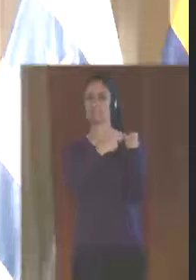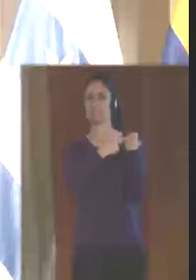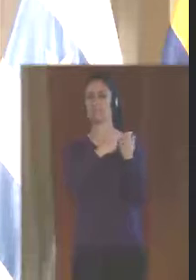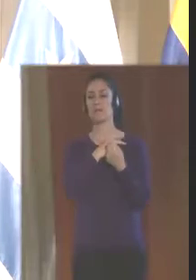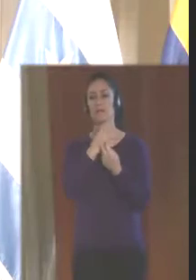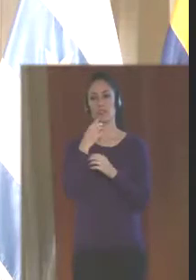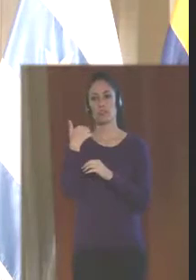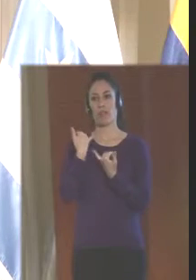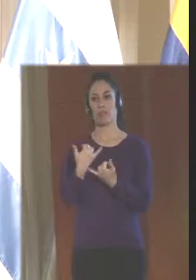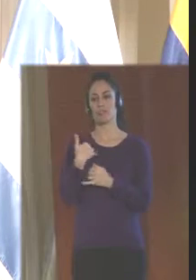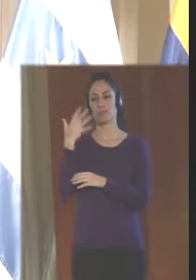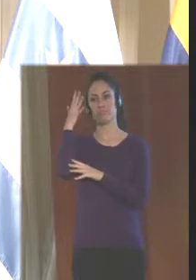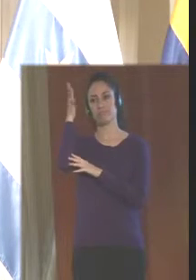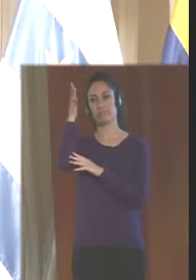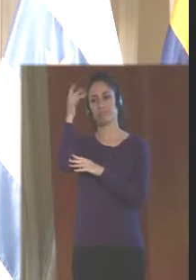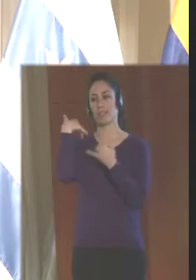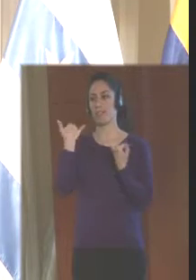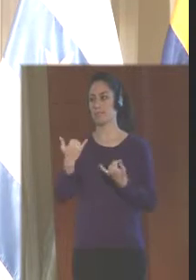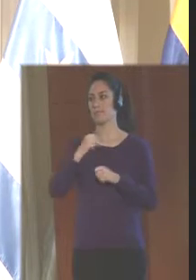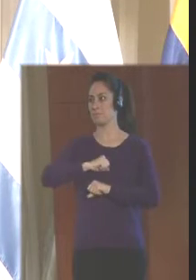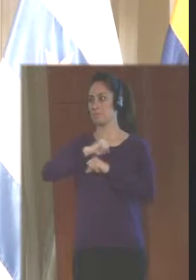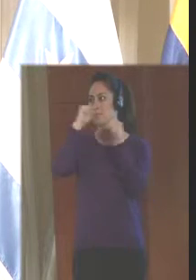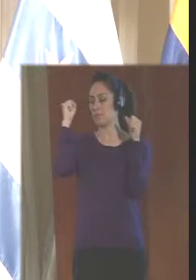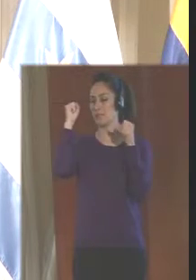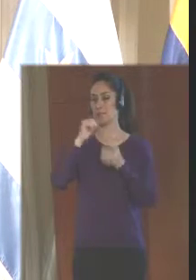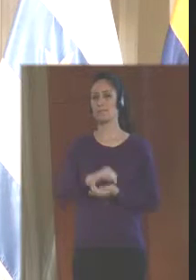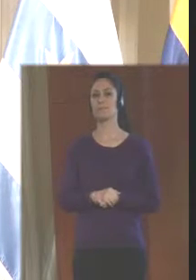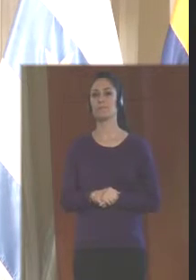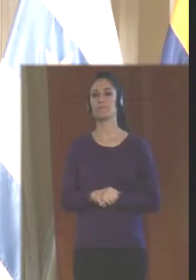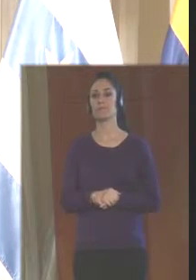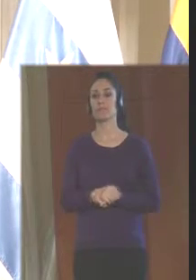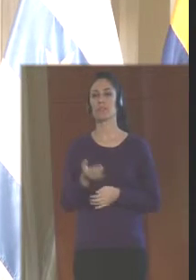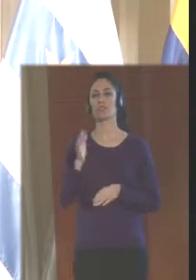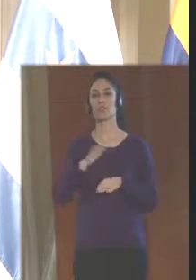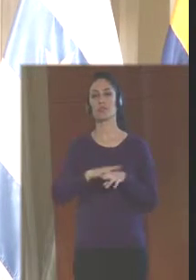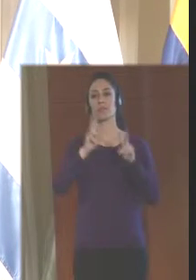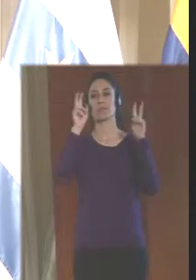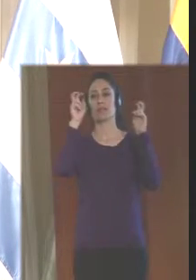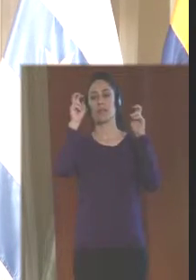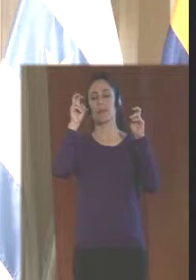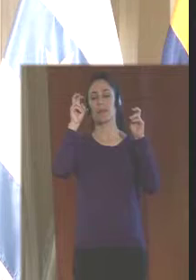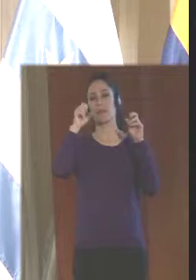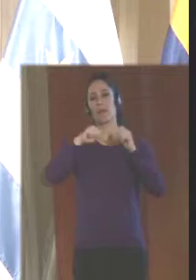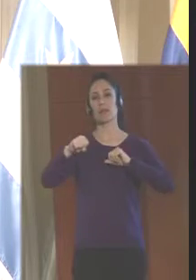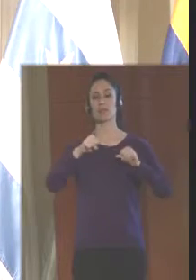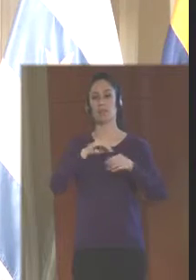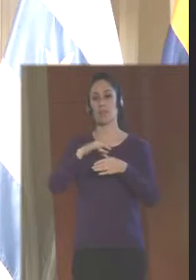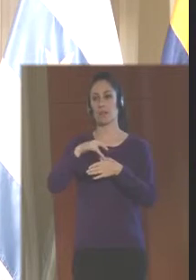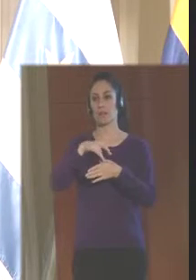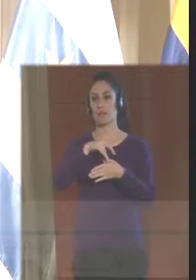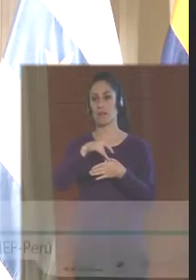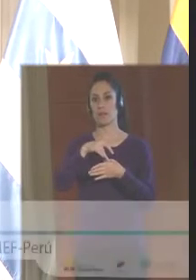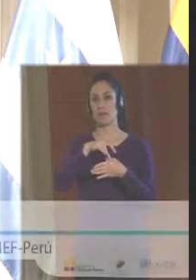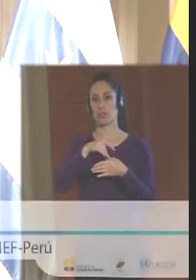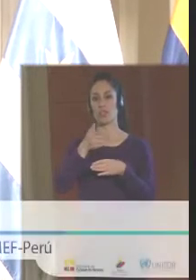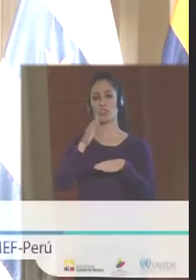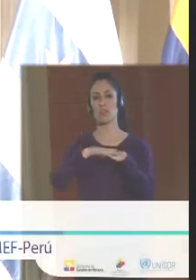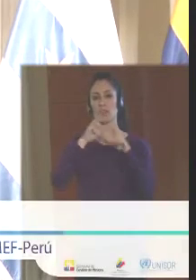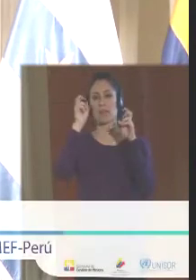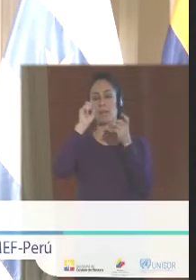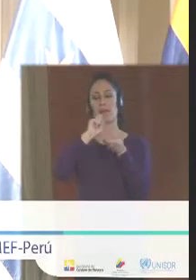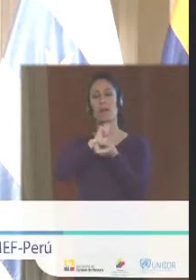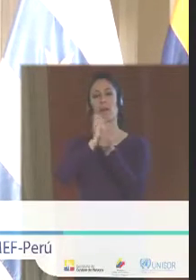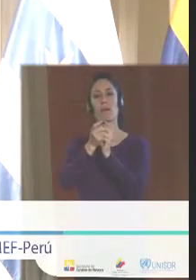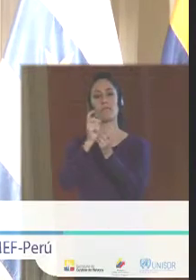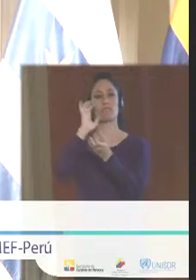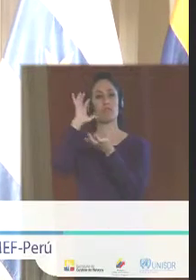The topic that I am going to present this morning has to do with risk